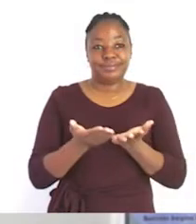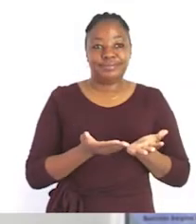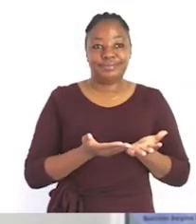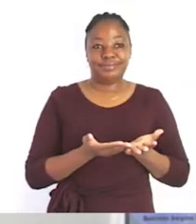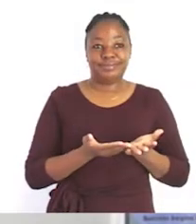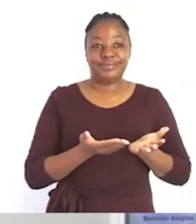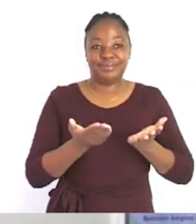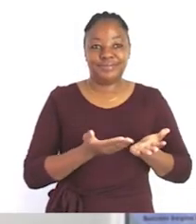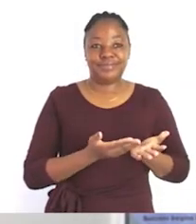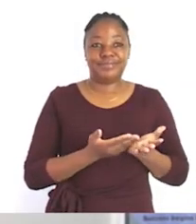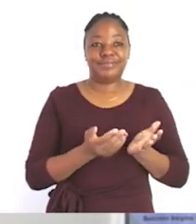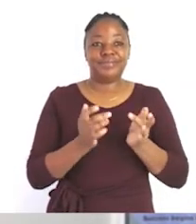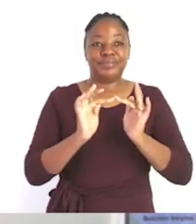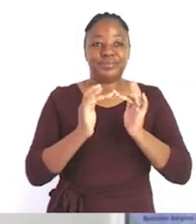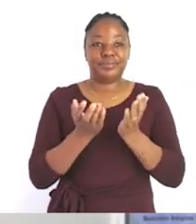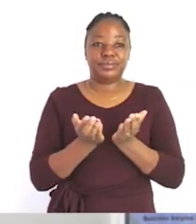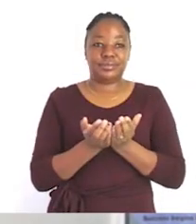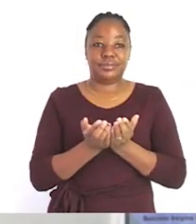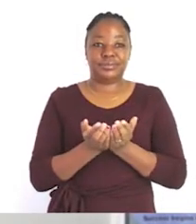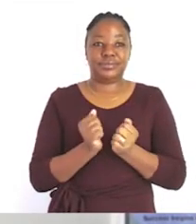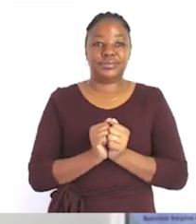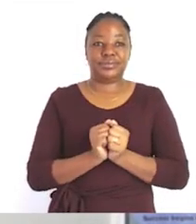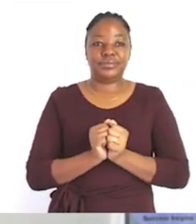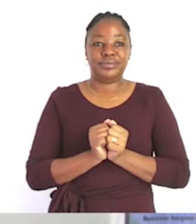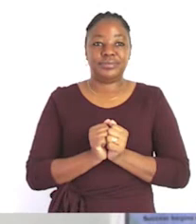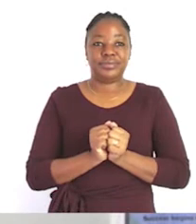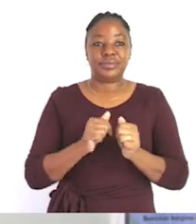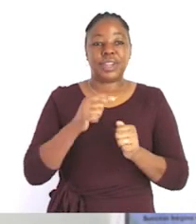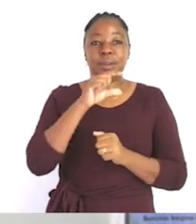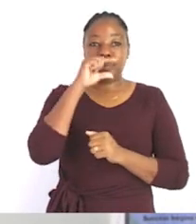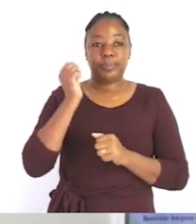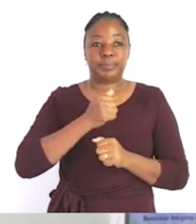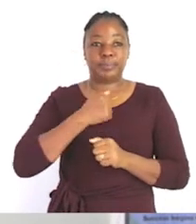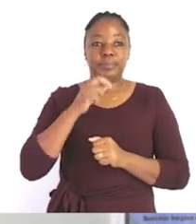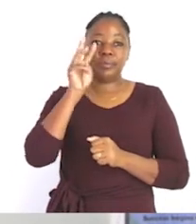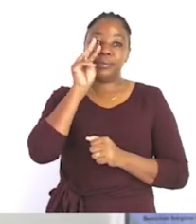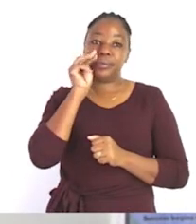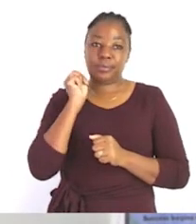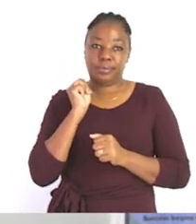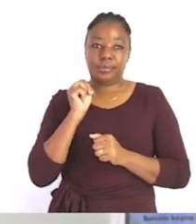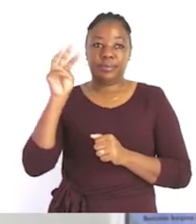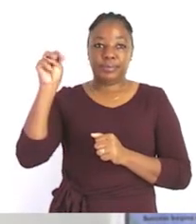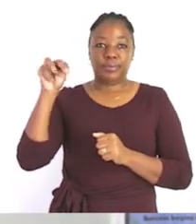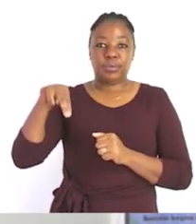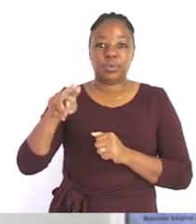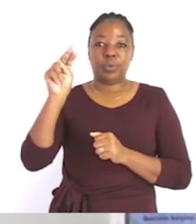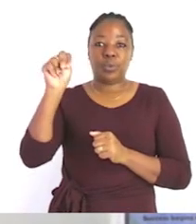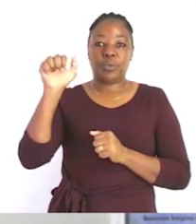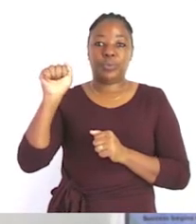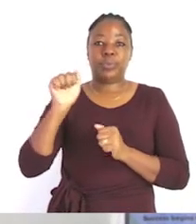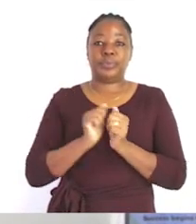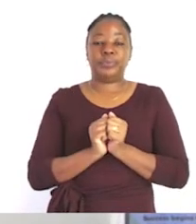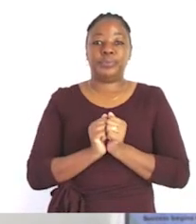everyone, and welcome to My Zone Online School. My name is Teacher Mutsa, and I have my friend joining us today for